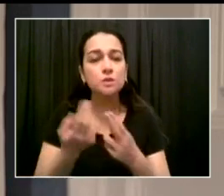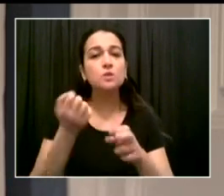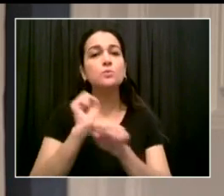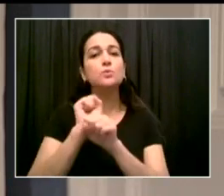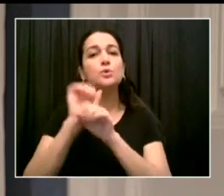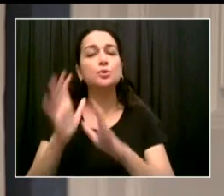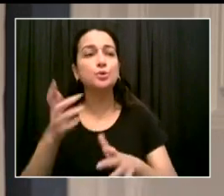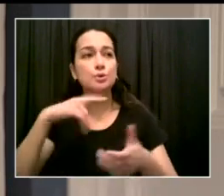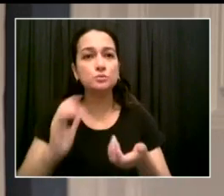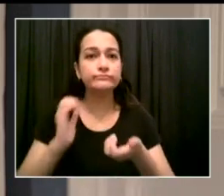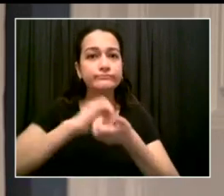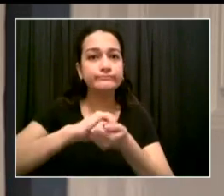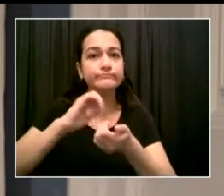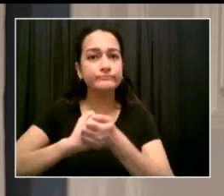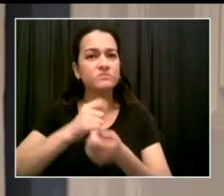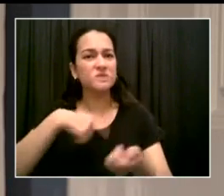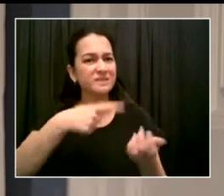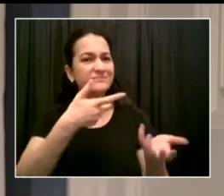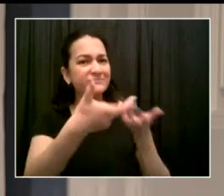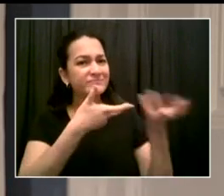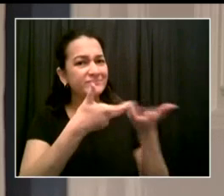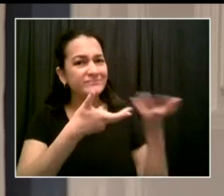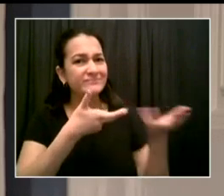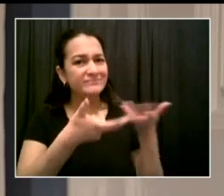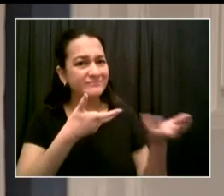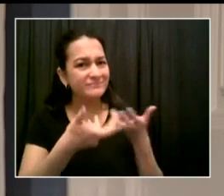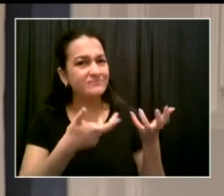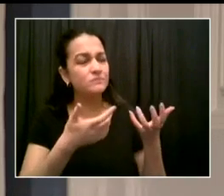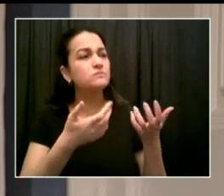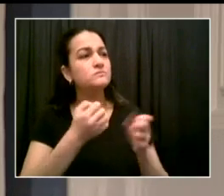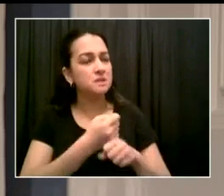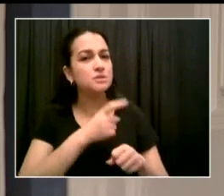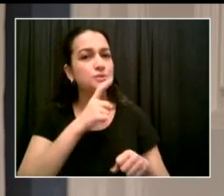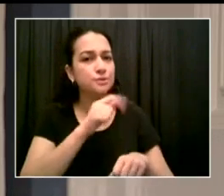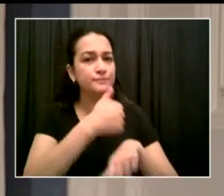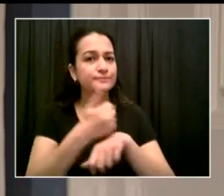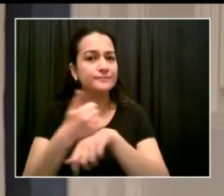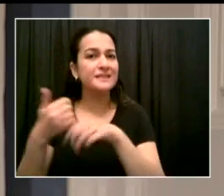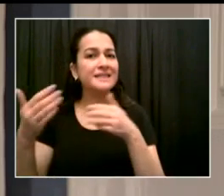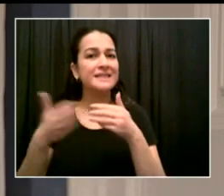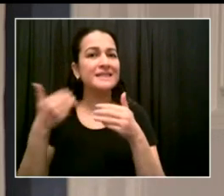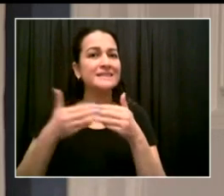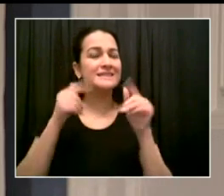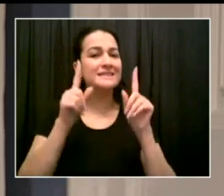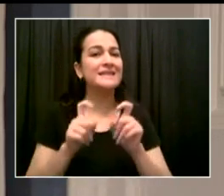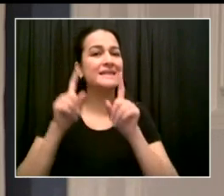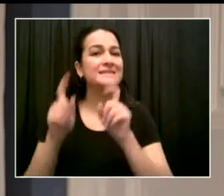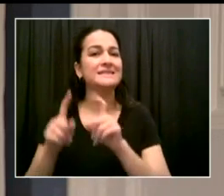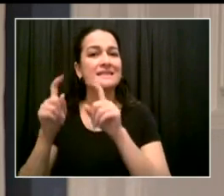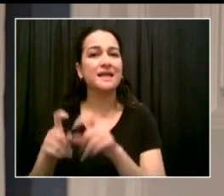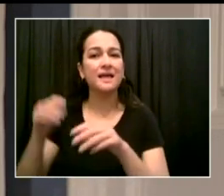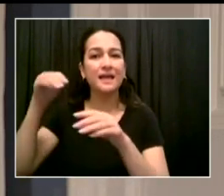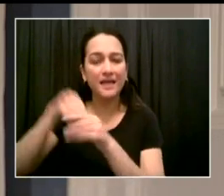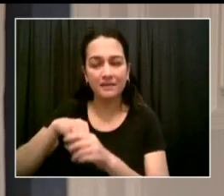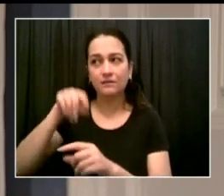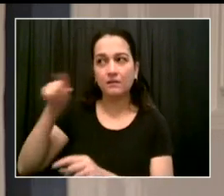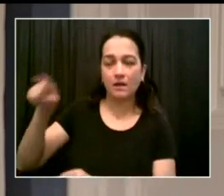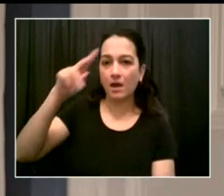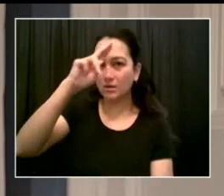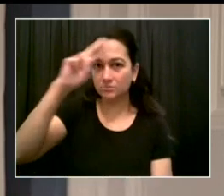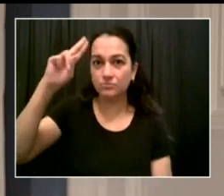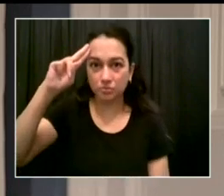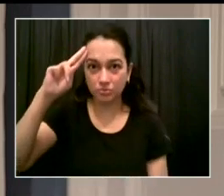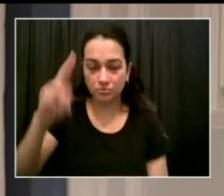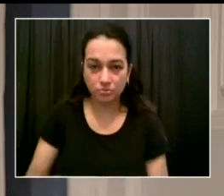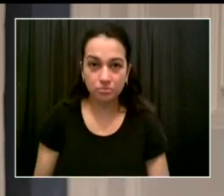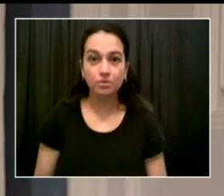our facilities so that our workers can be tested on their work shift. We hope that